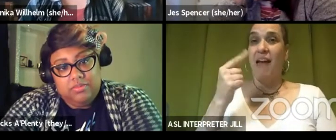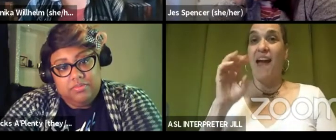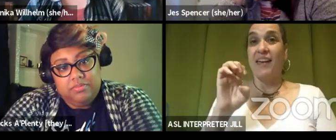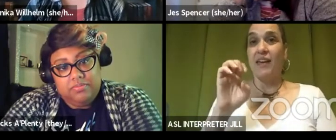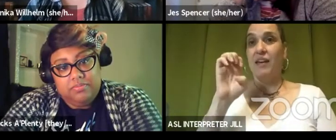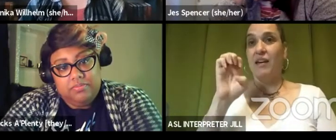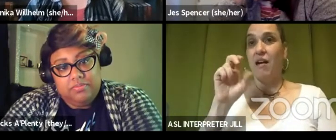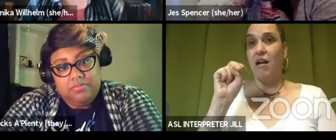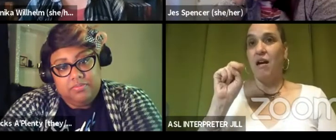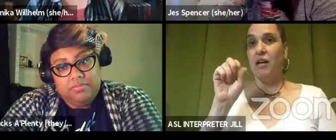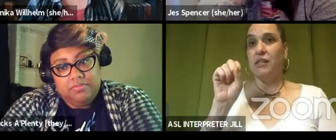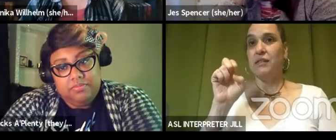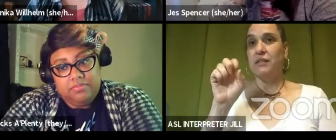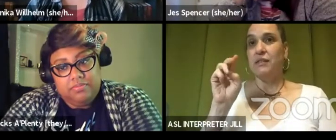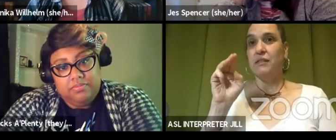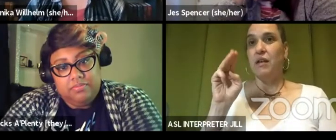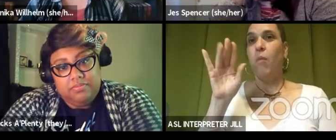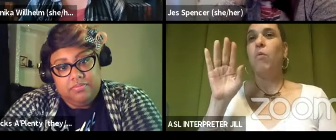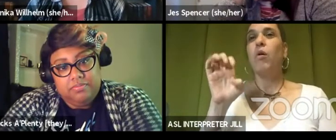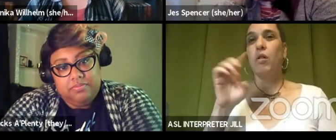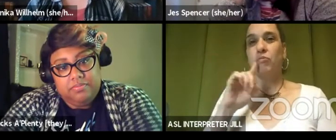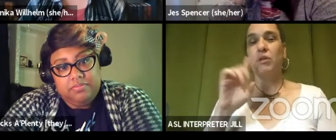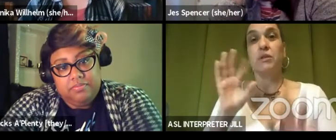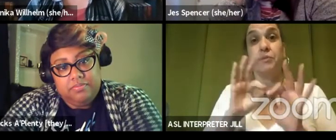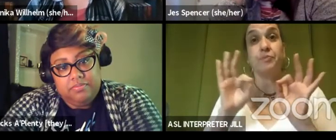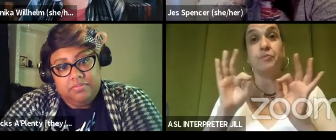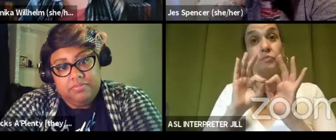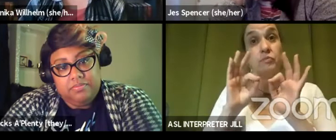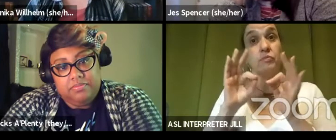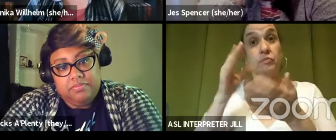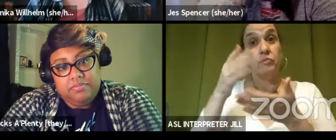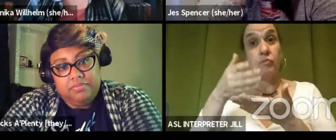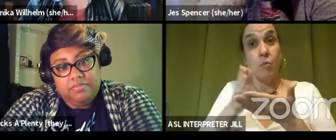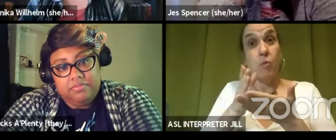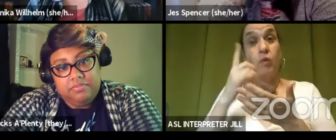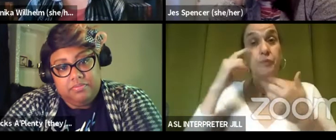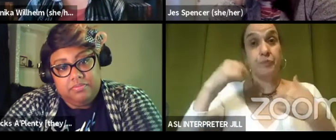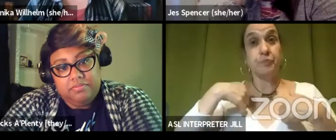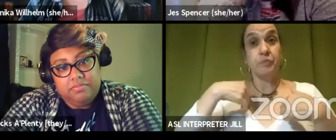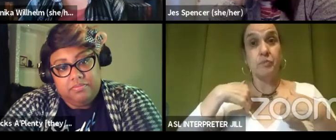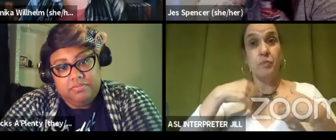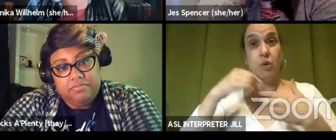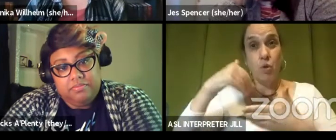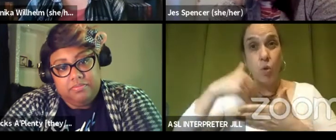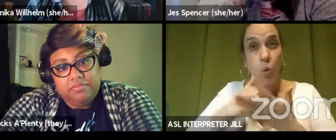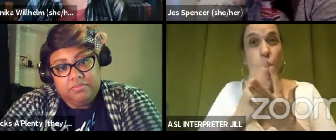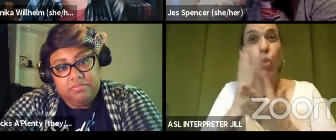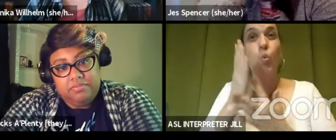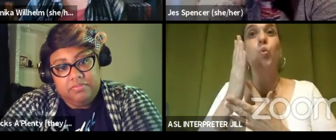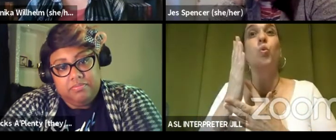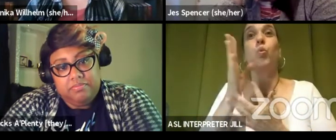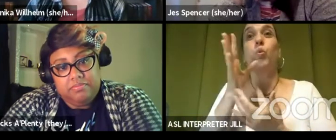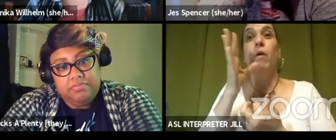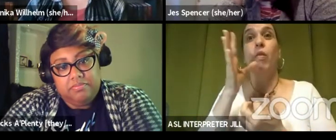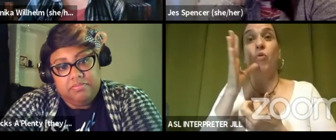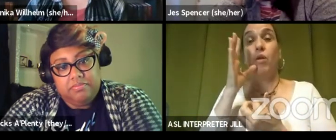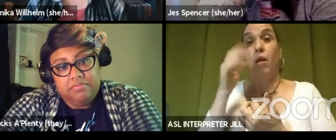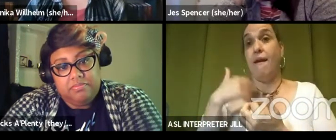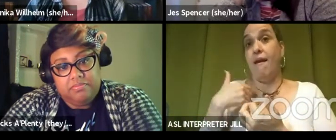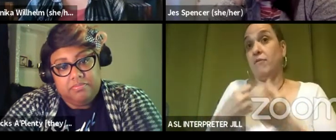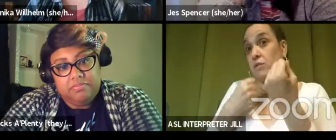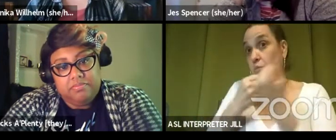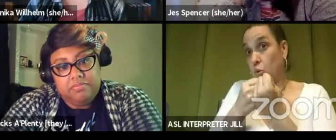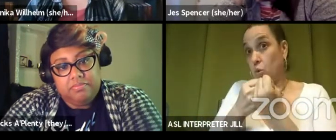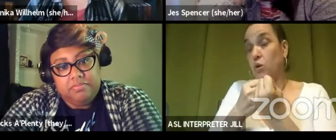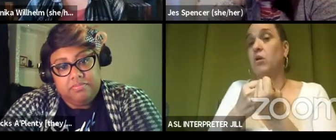has been a really important part of me going through motherhood and having the support where I could